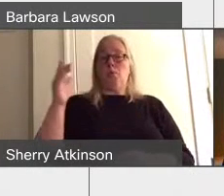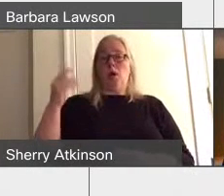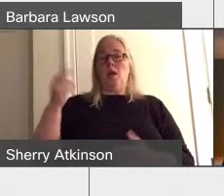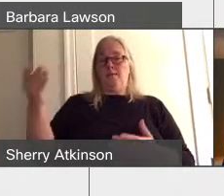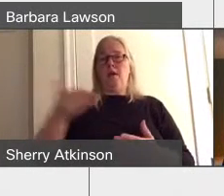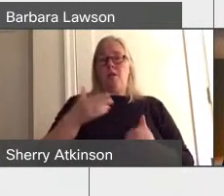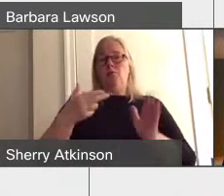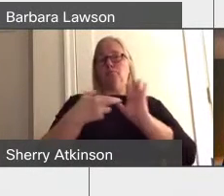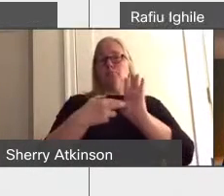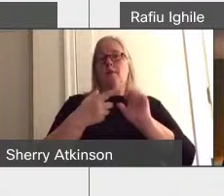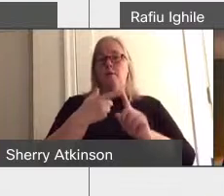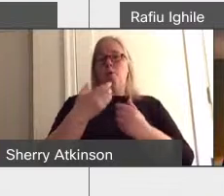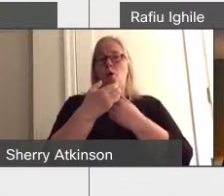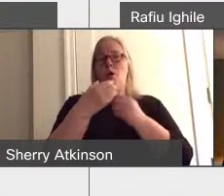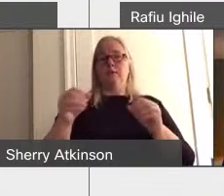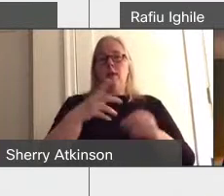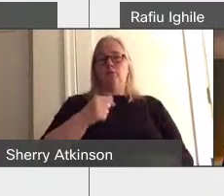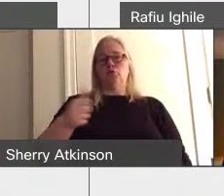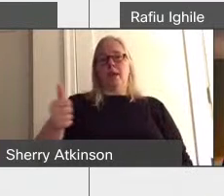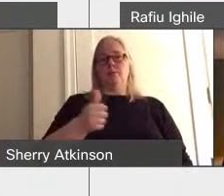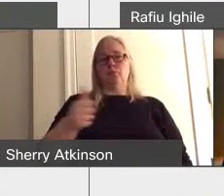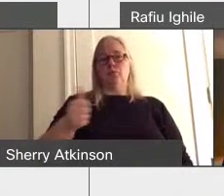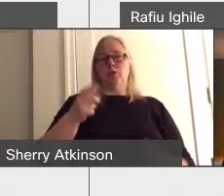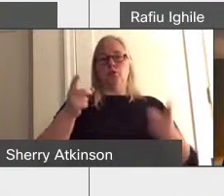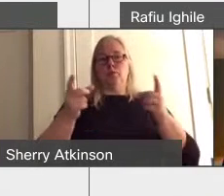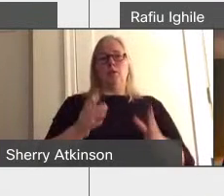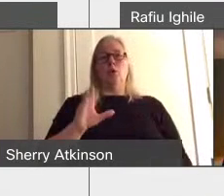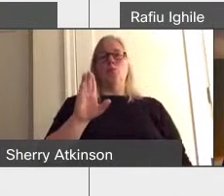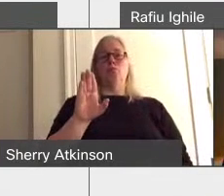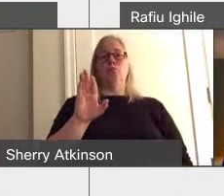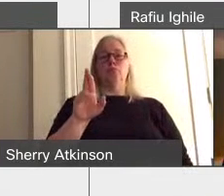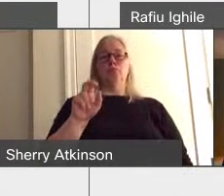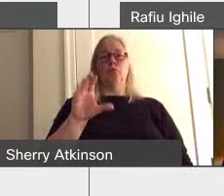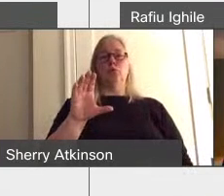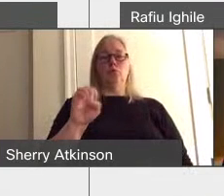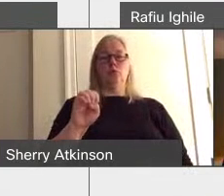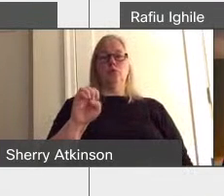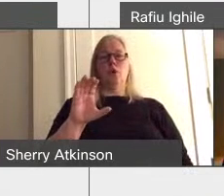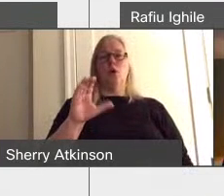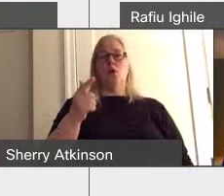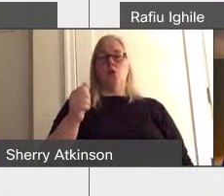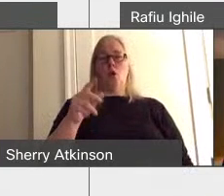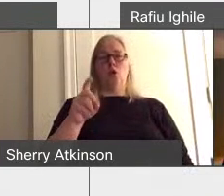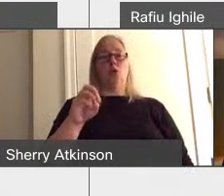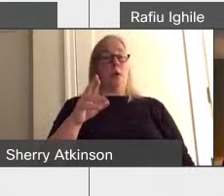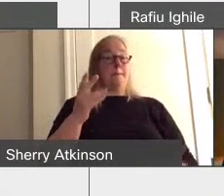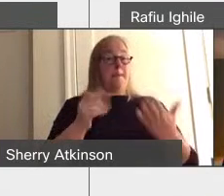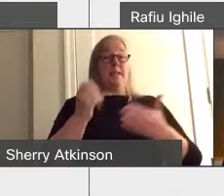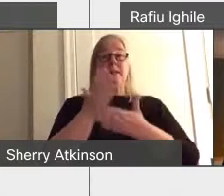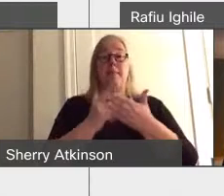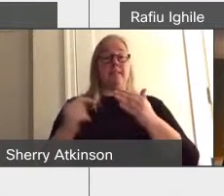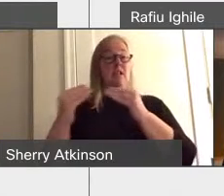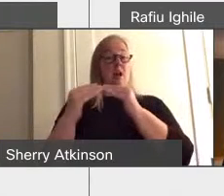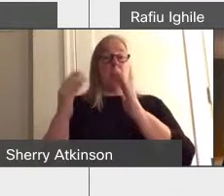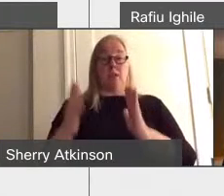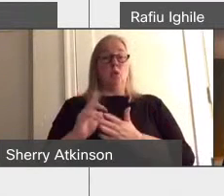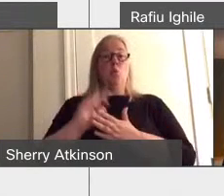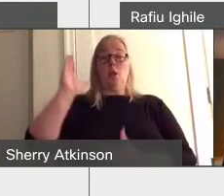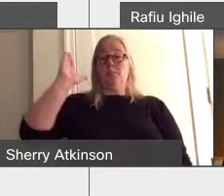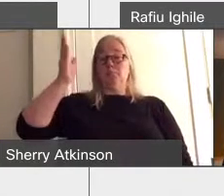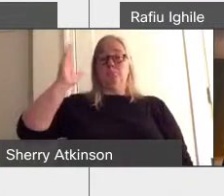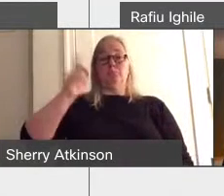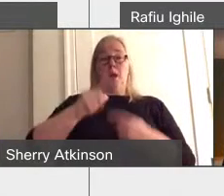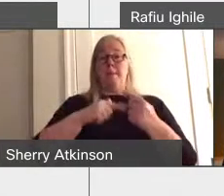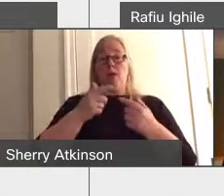our Office of Transportation Director, Bruce Gardner, and maybe some of his colleagues will make a presentation about